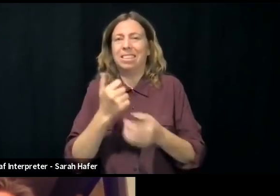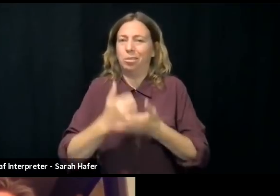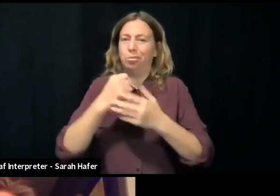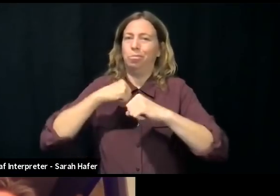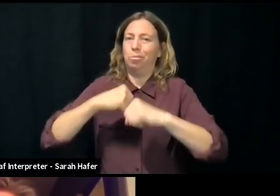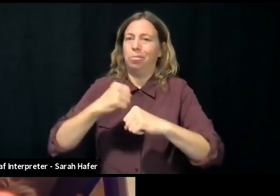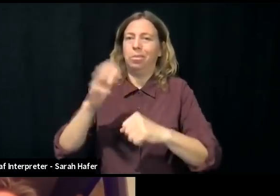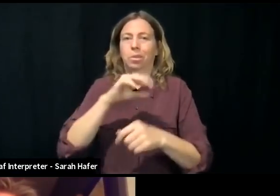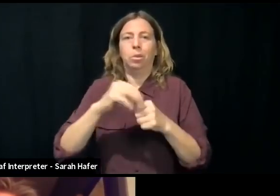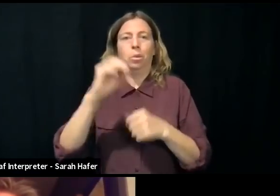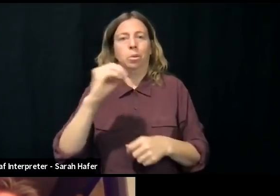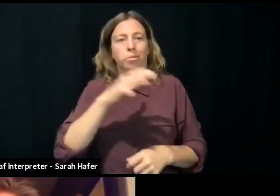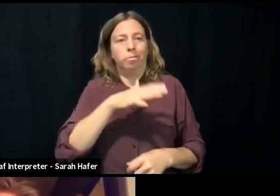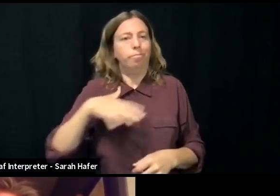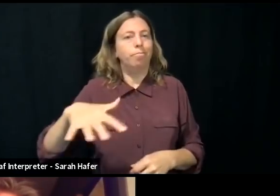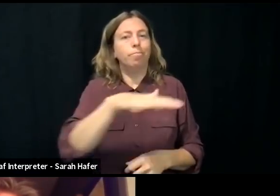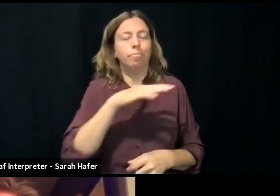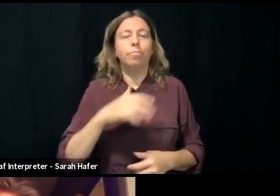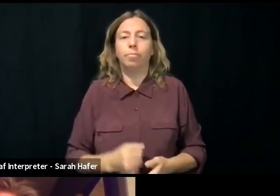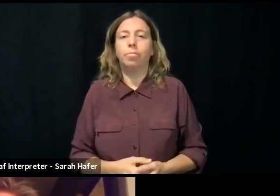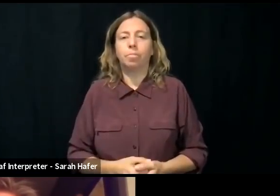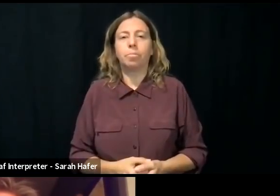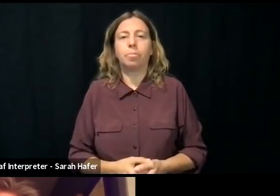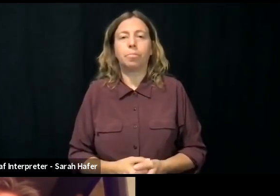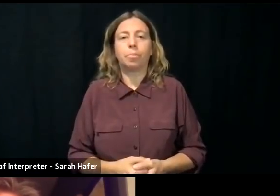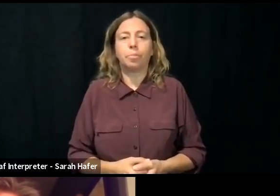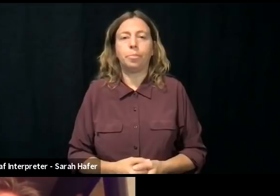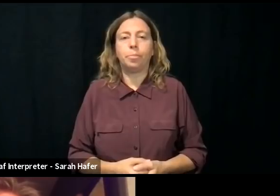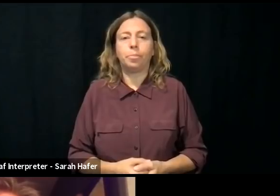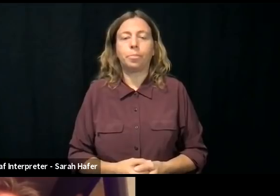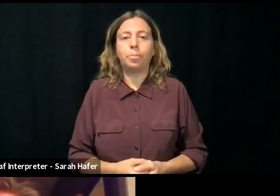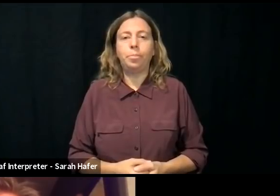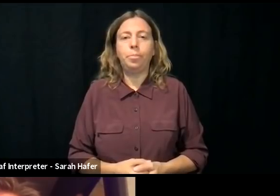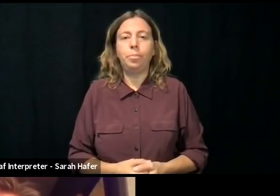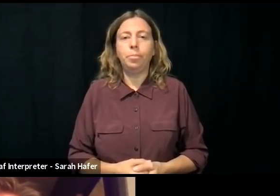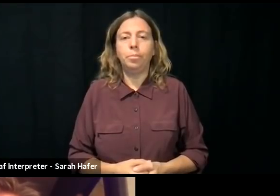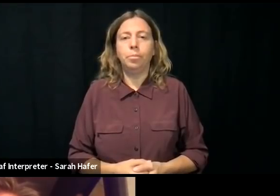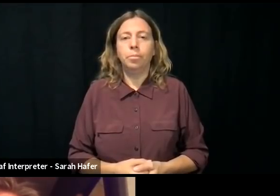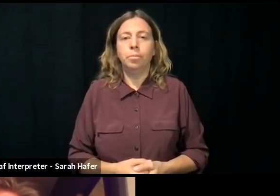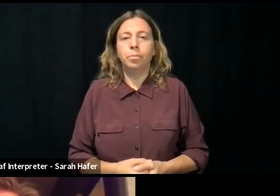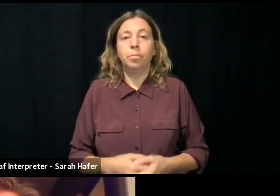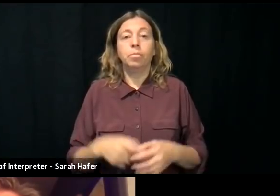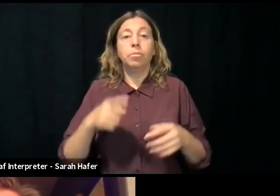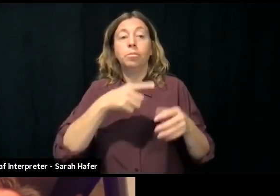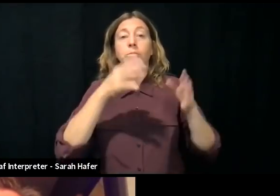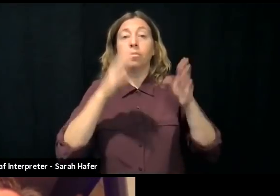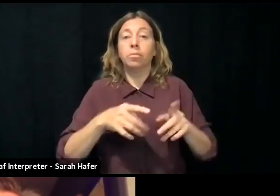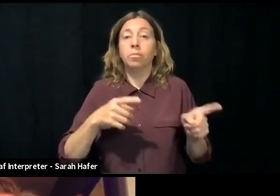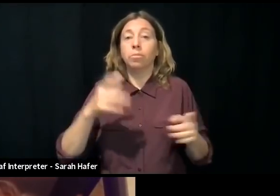Question from Jennifer, how long should people wait to get vaccinated after they've been sick with COVID?